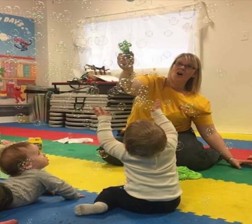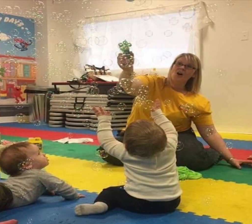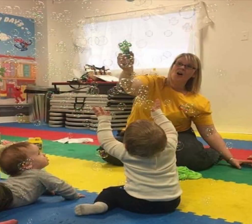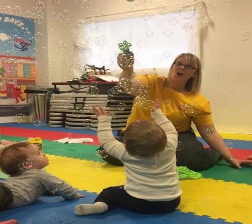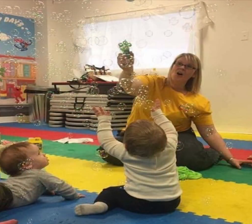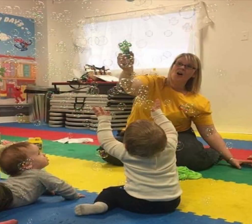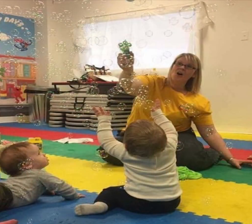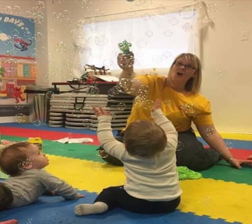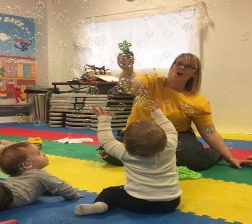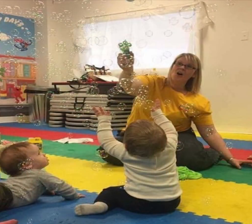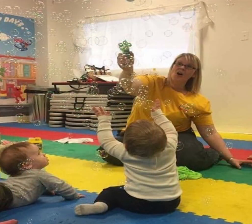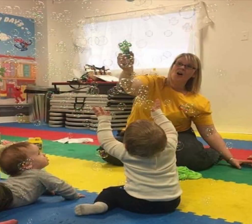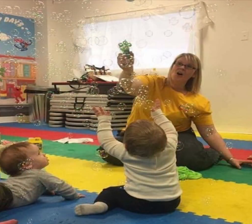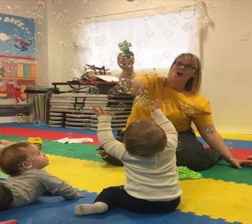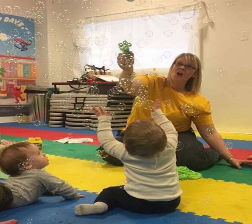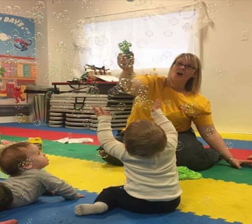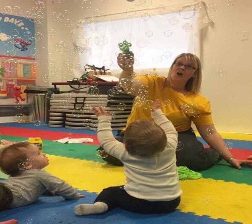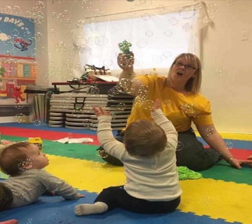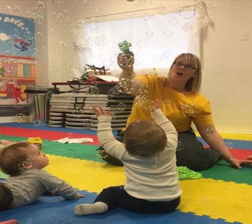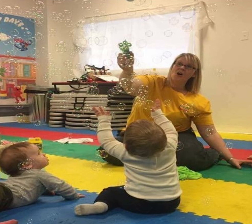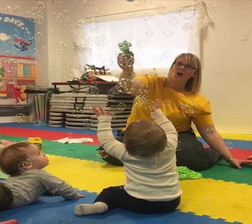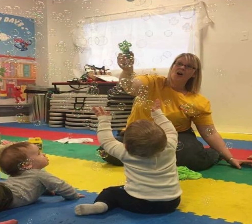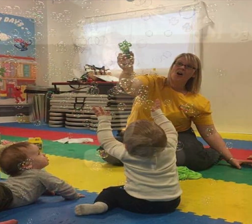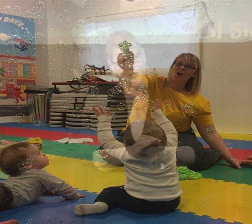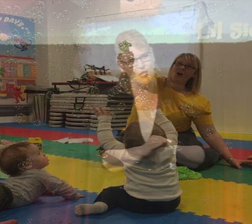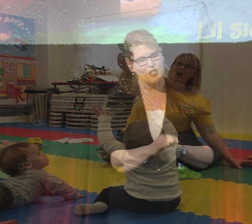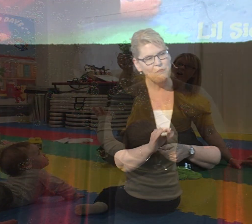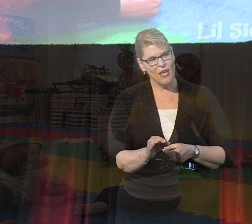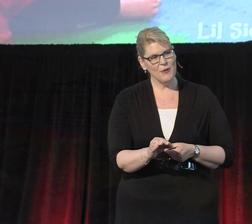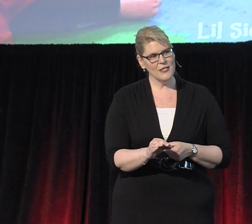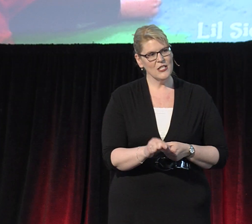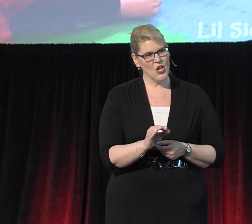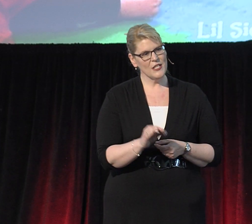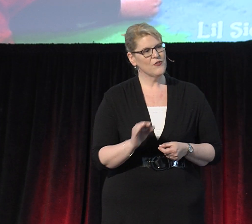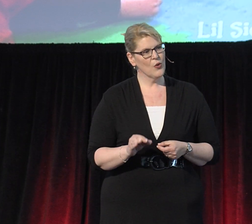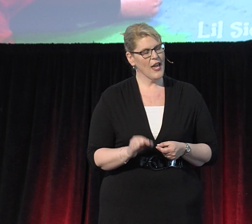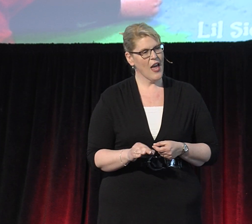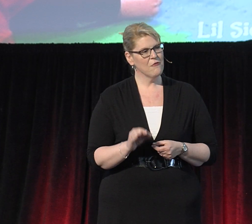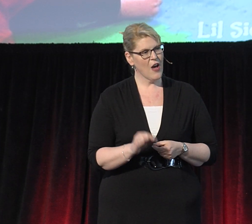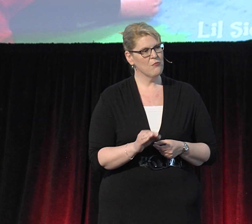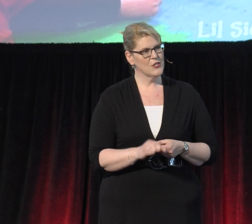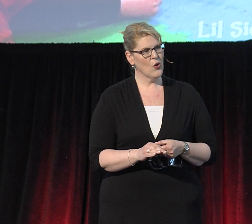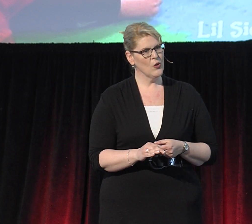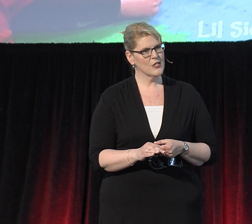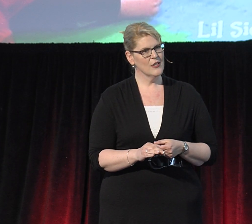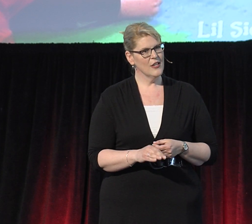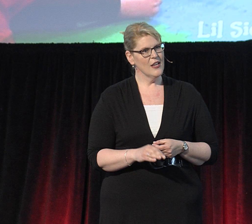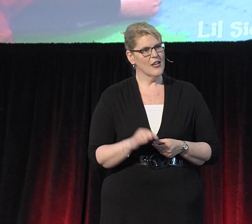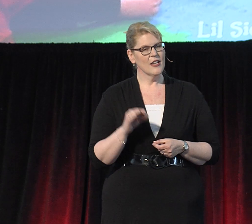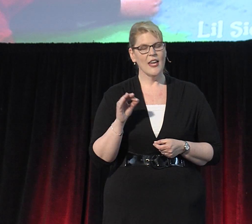hearing babies and their families. Sign language is the only language that babies as young as 4.5, 5 months